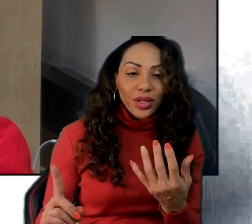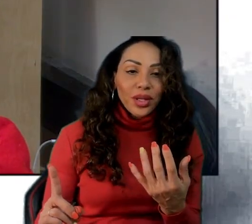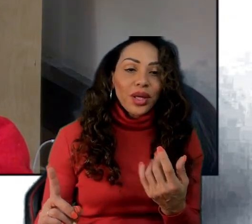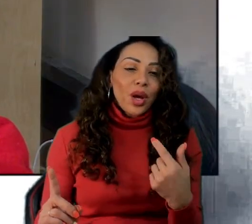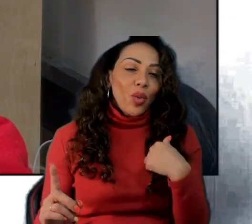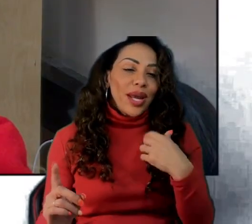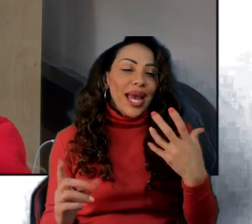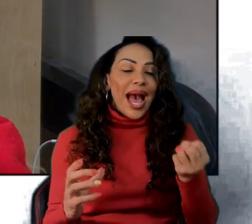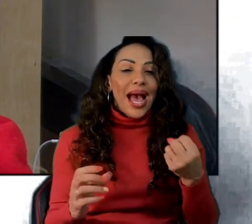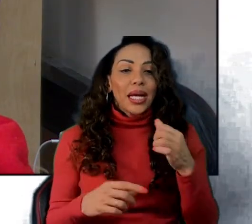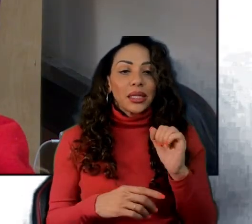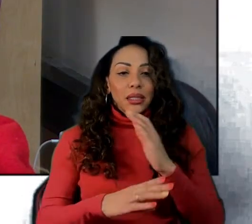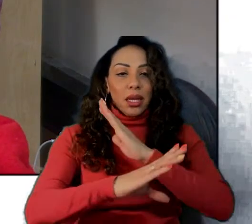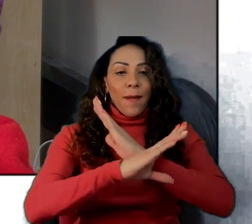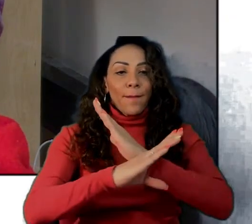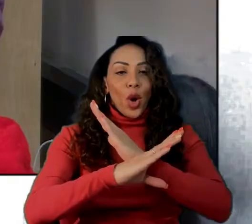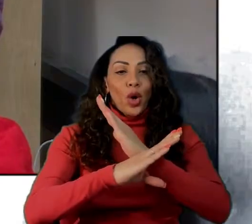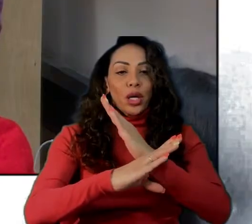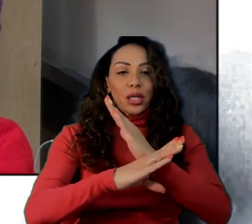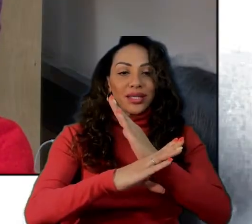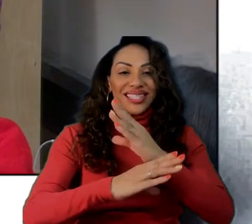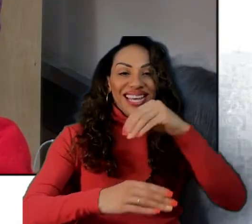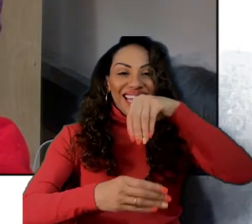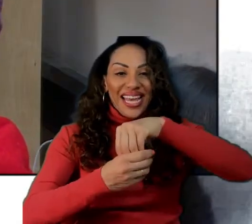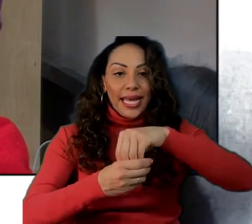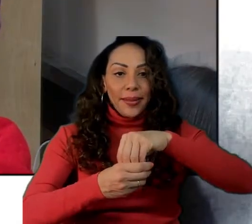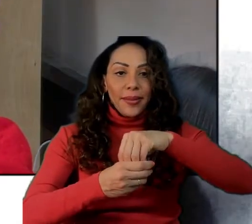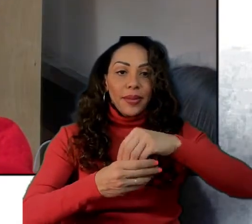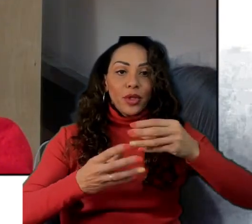it wouldn't be safe for the algae at that moment.